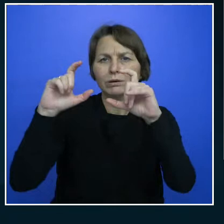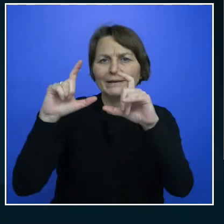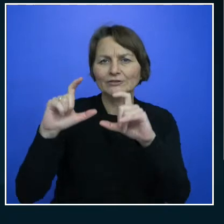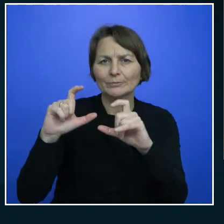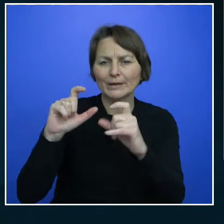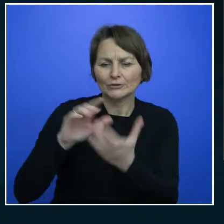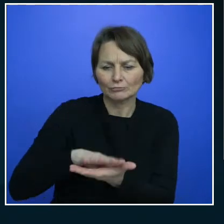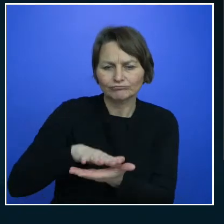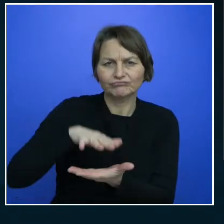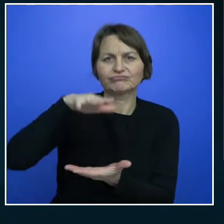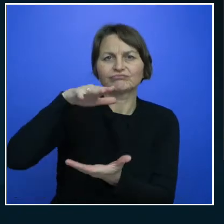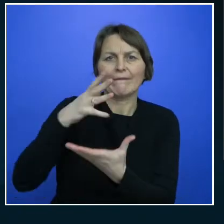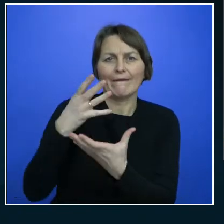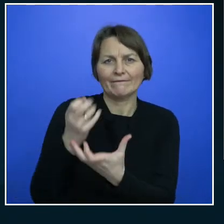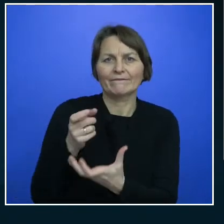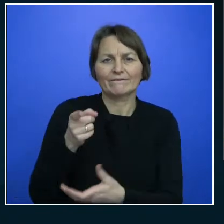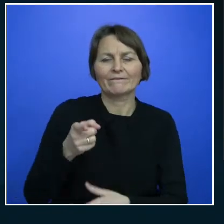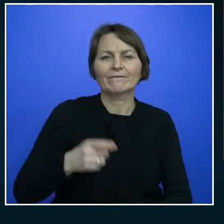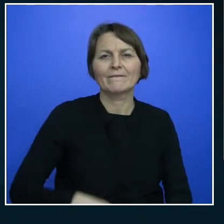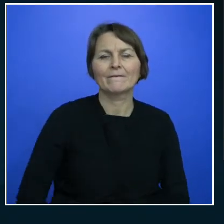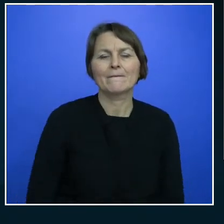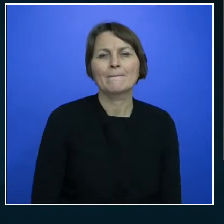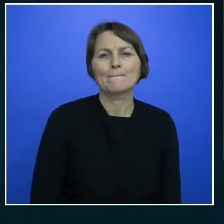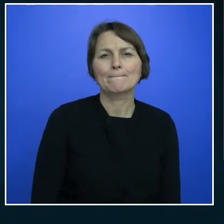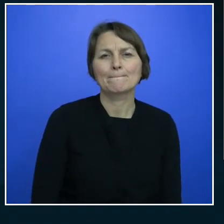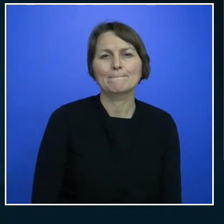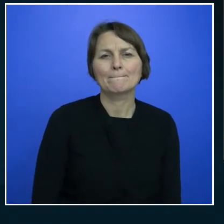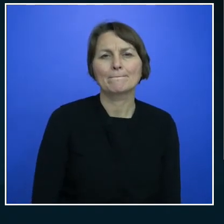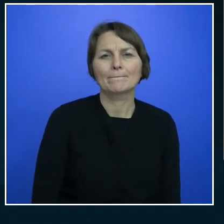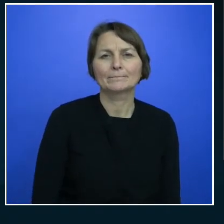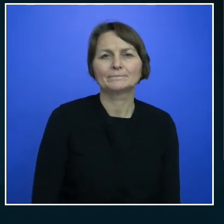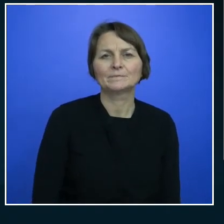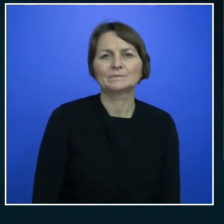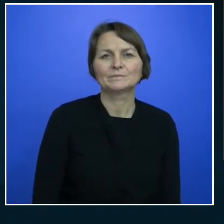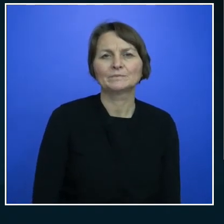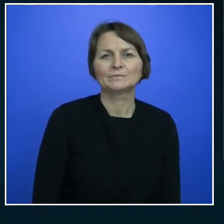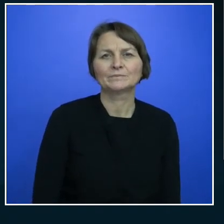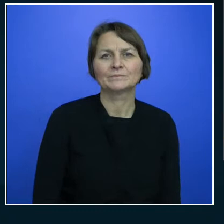when I look at, it's a little bit.